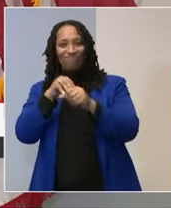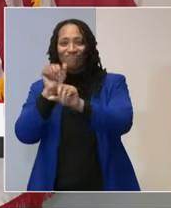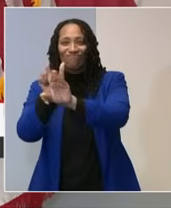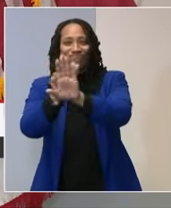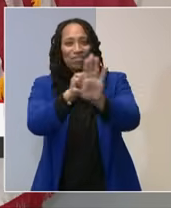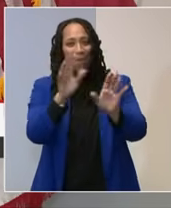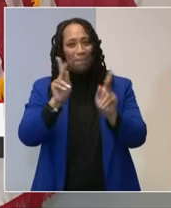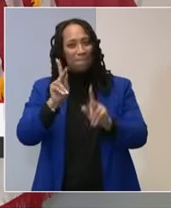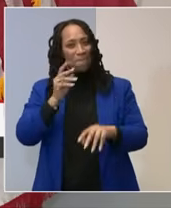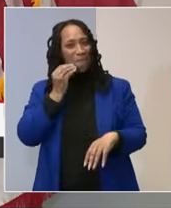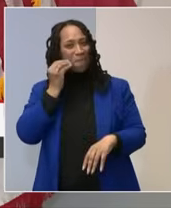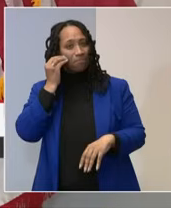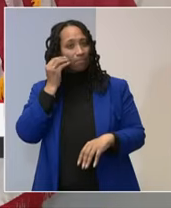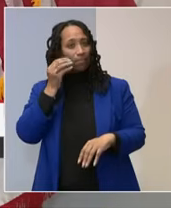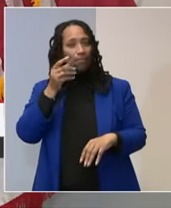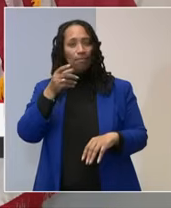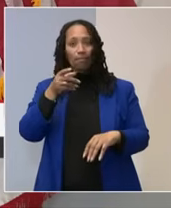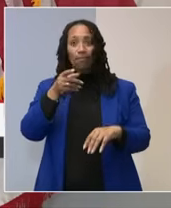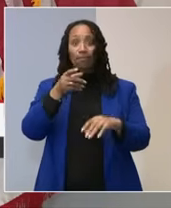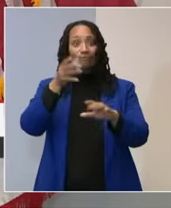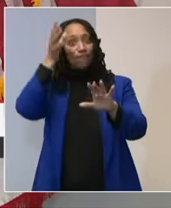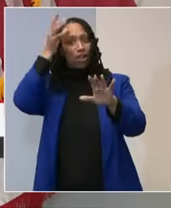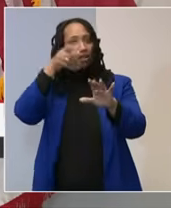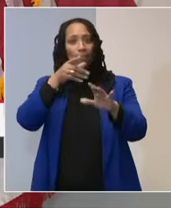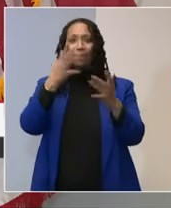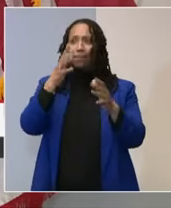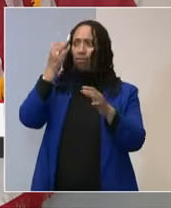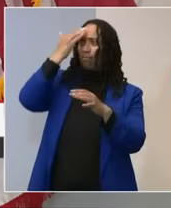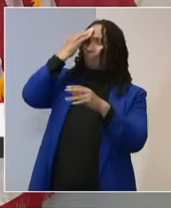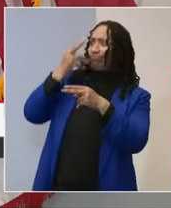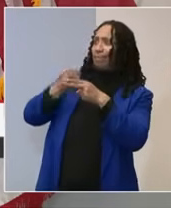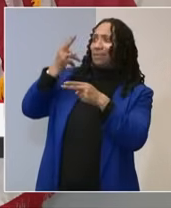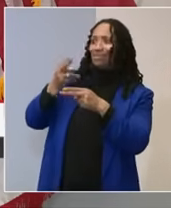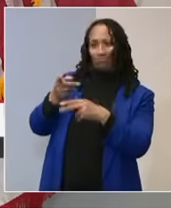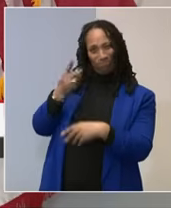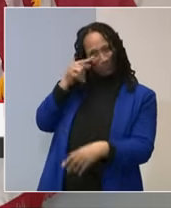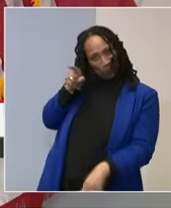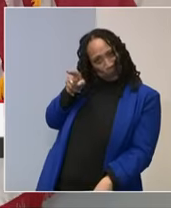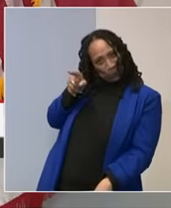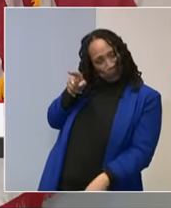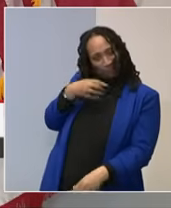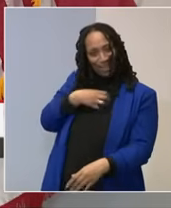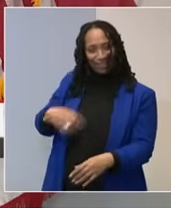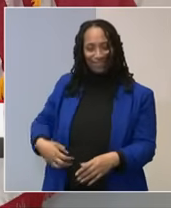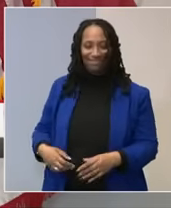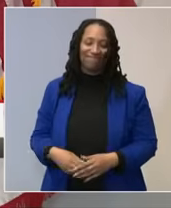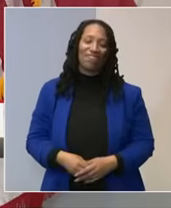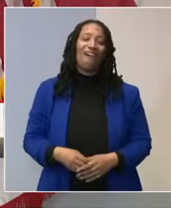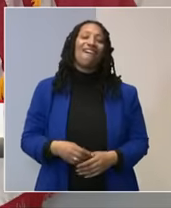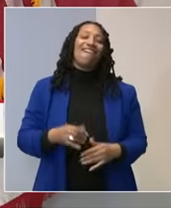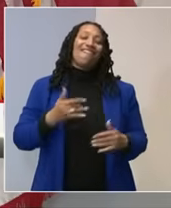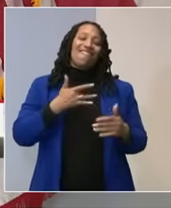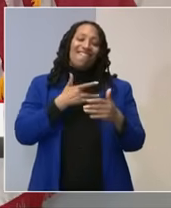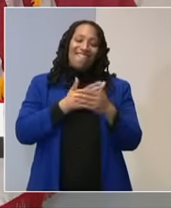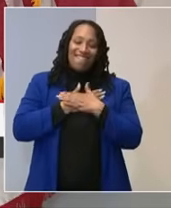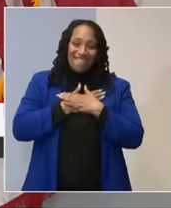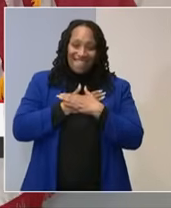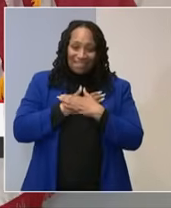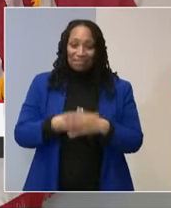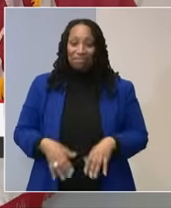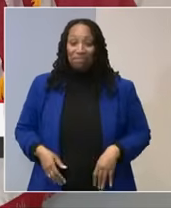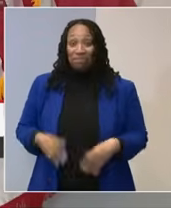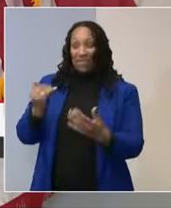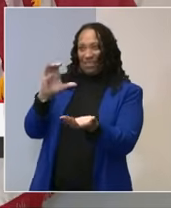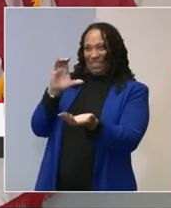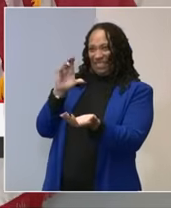So that's what I live up to. Yeah. CNN. Would you be able to tell us to what extent President Trump's